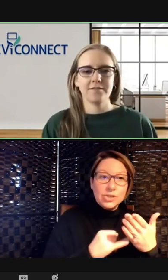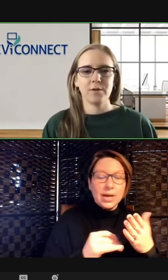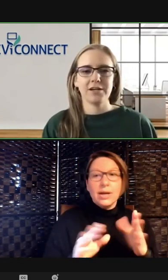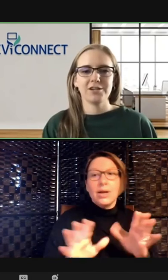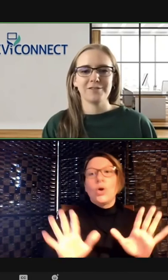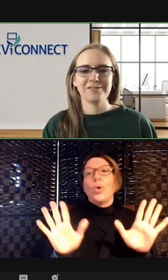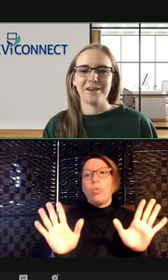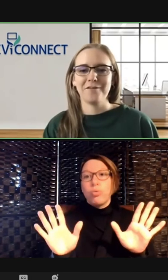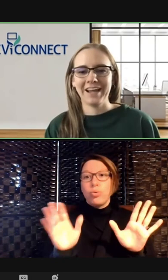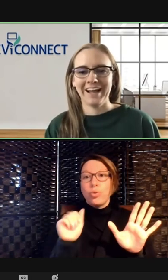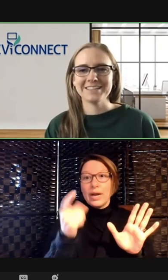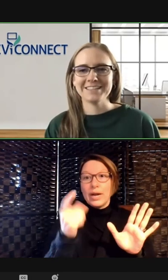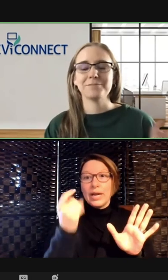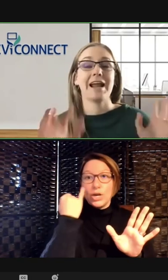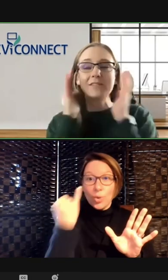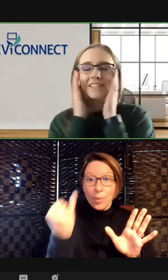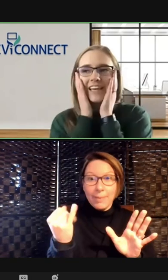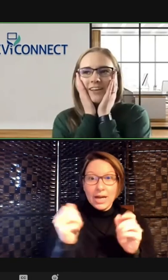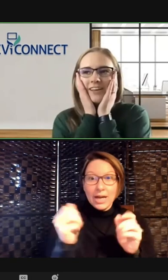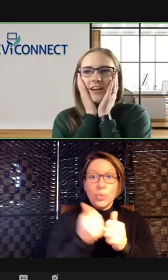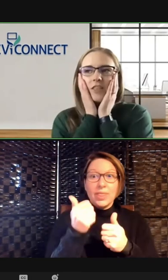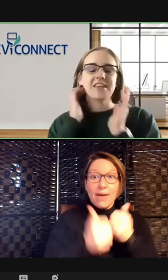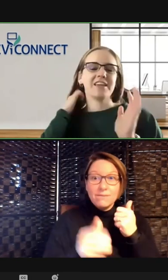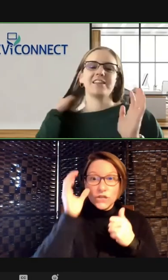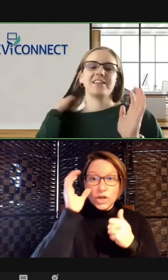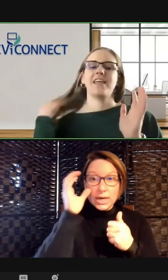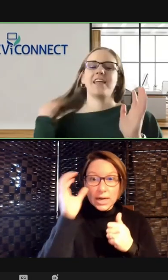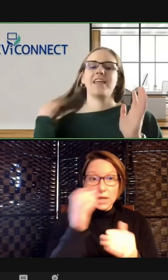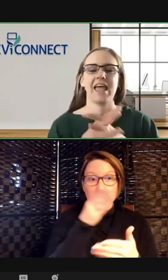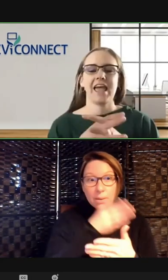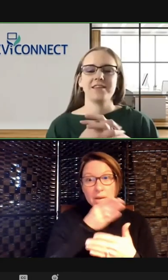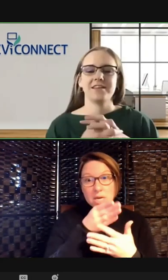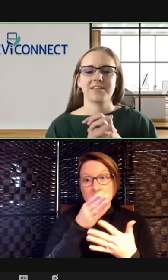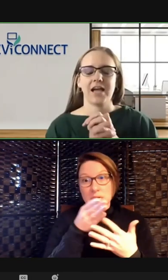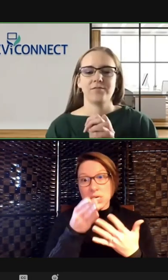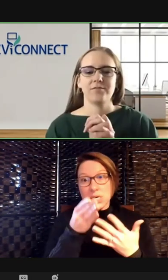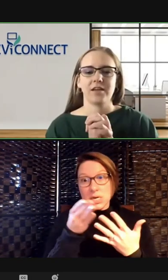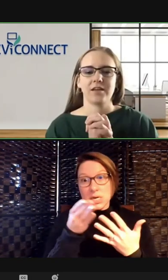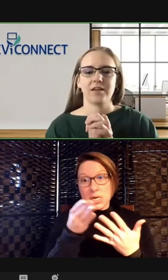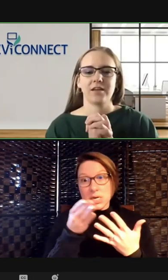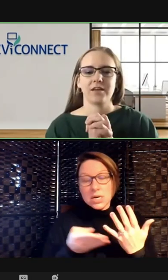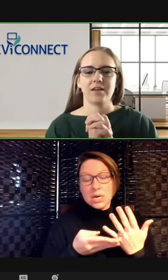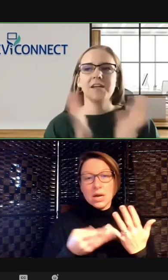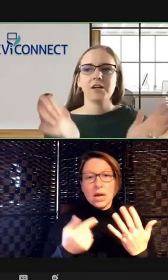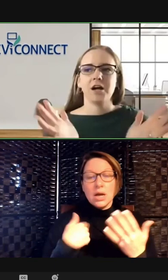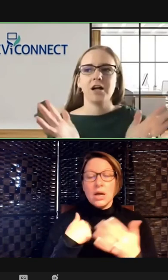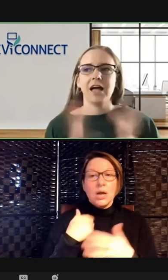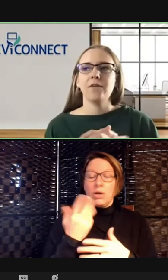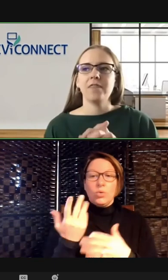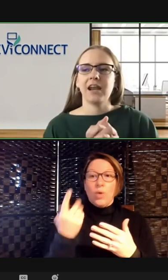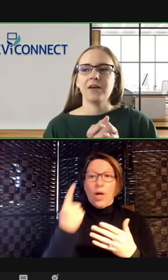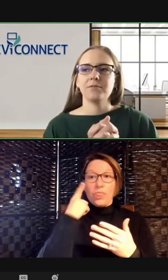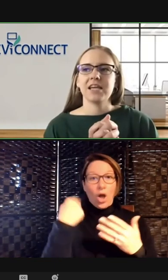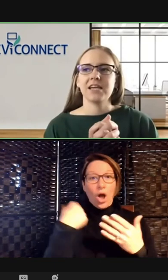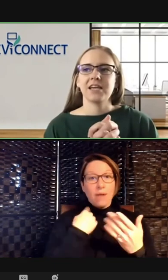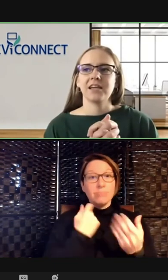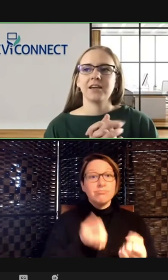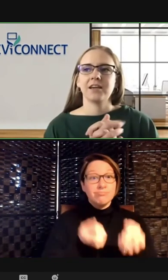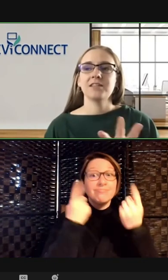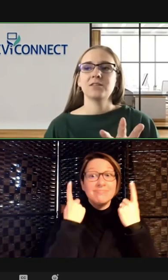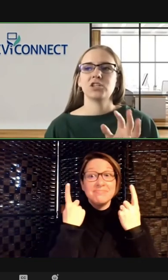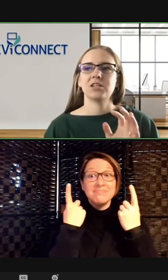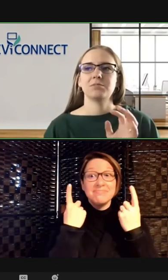you imagine if you had to do this with every concept? And I was like thinking that I had this kind of like figured all out. And then I